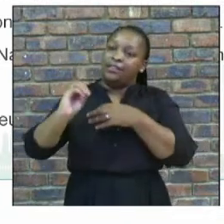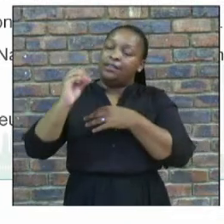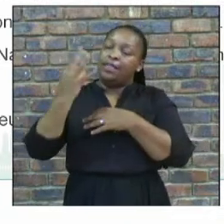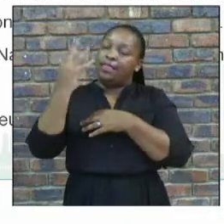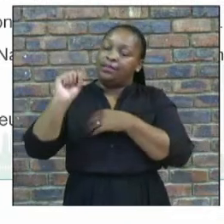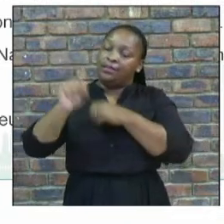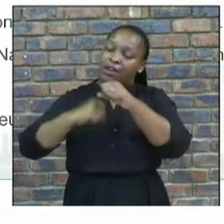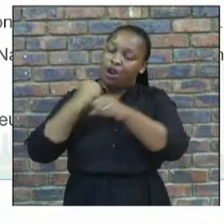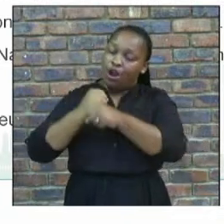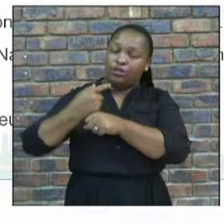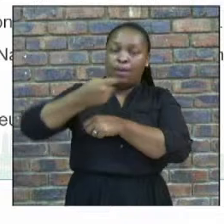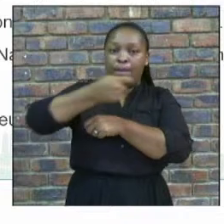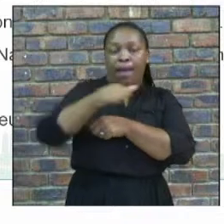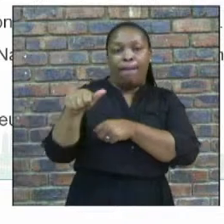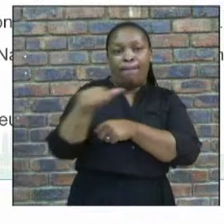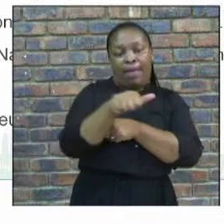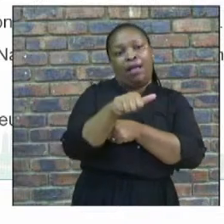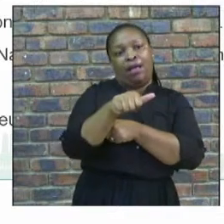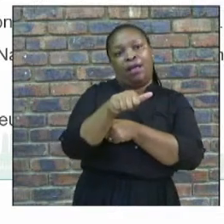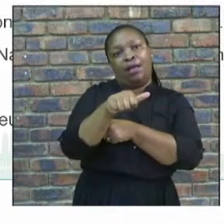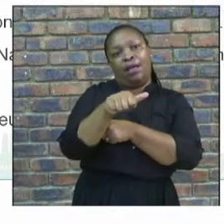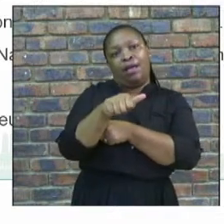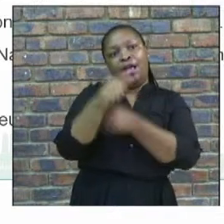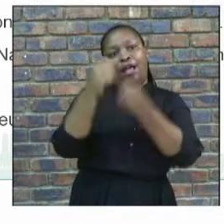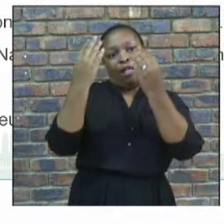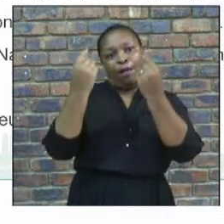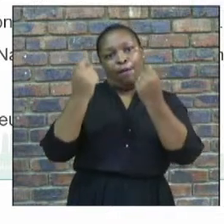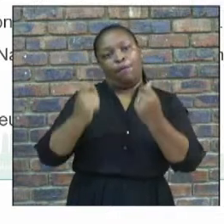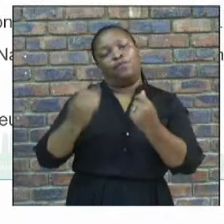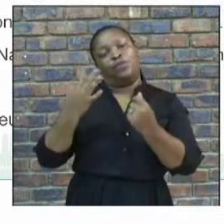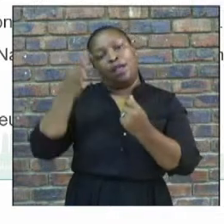is still valid.